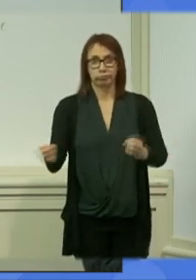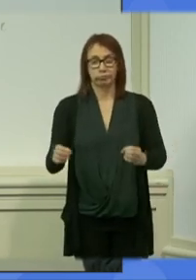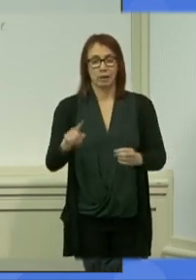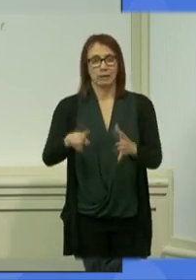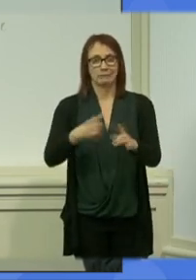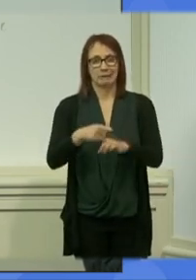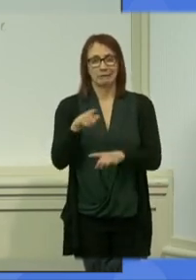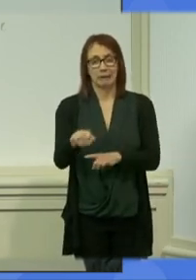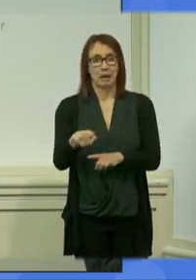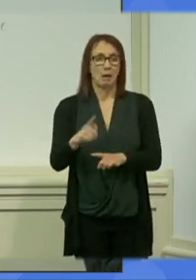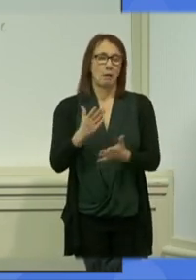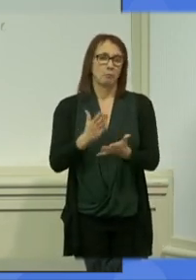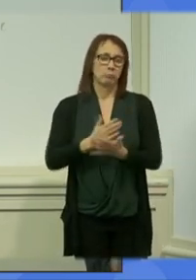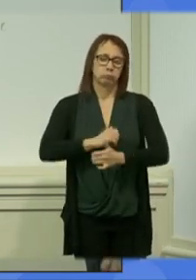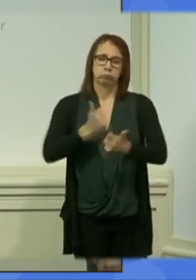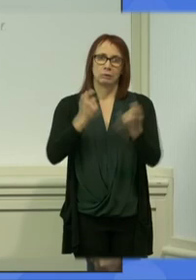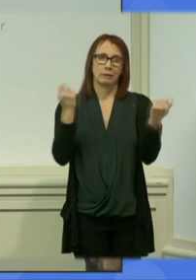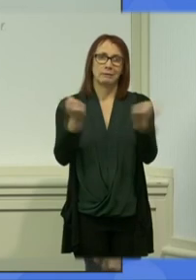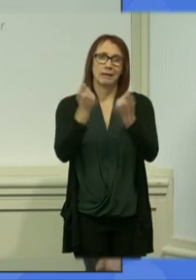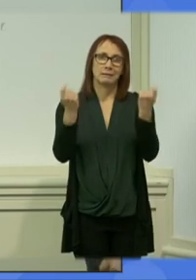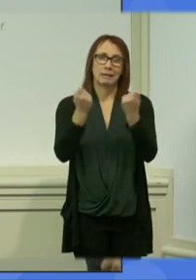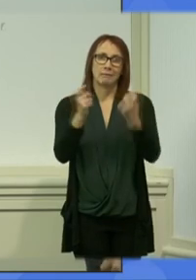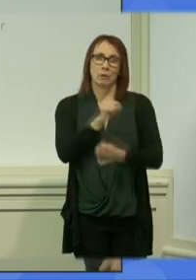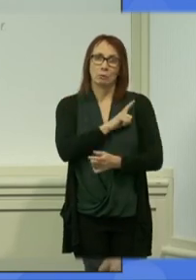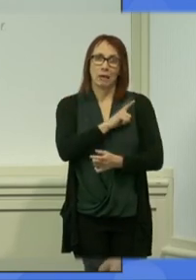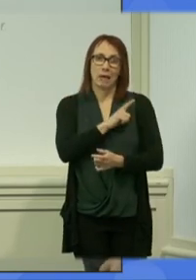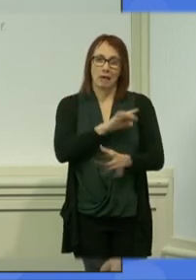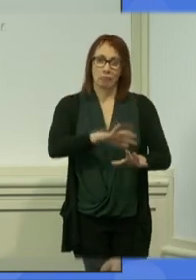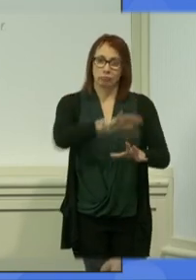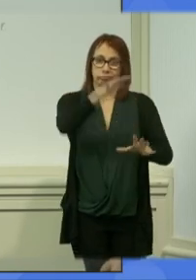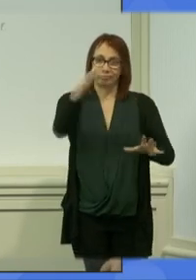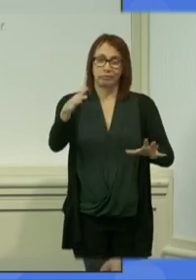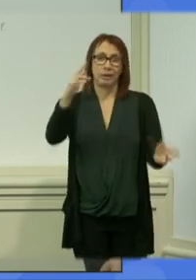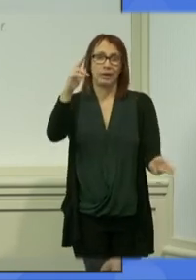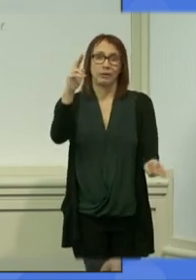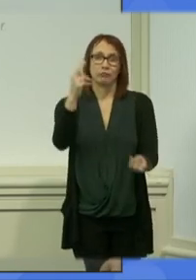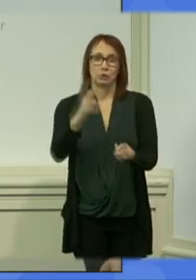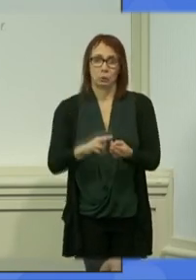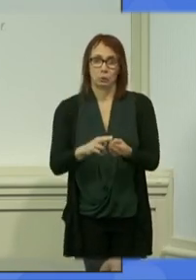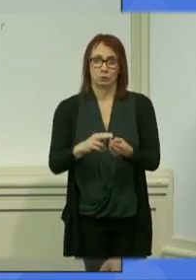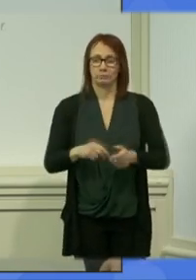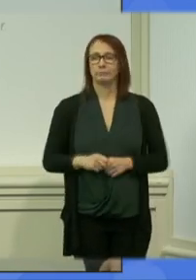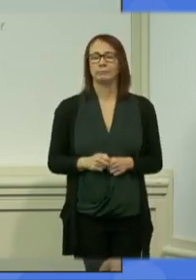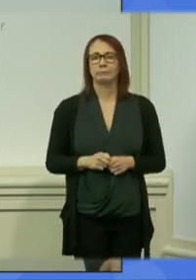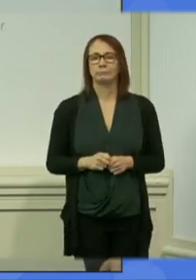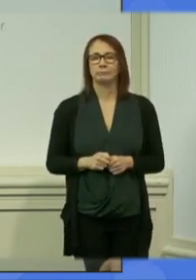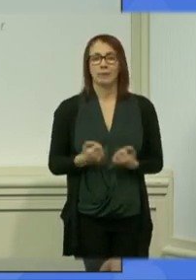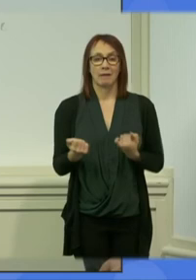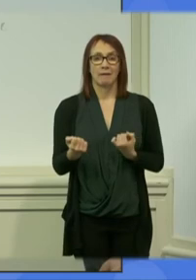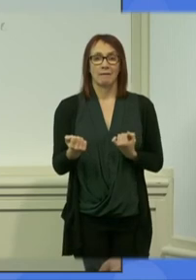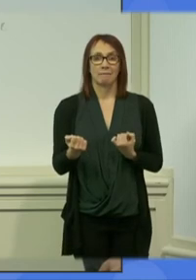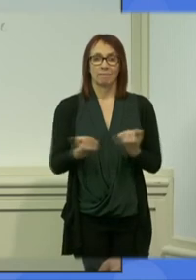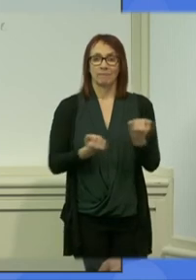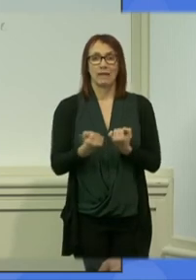at reducing the amount of waste going in to the landfill. Vehicle excise duty, this is something that many of you will pay. It's a